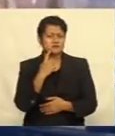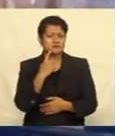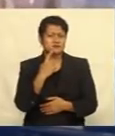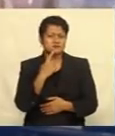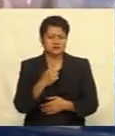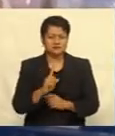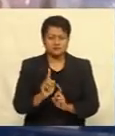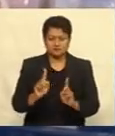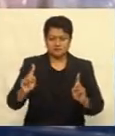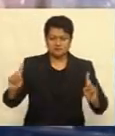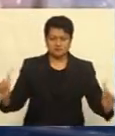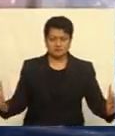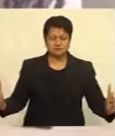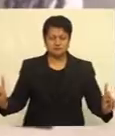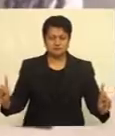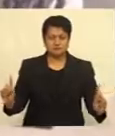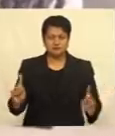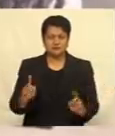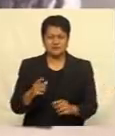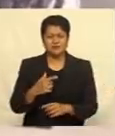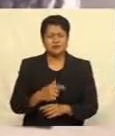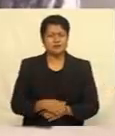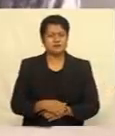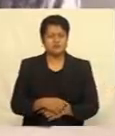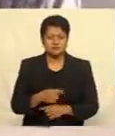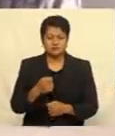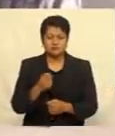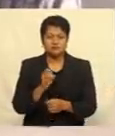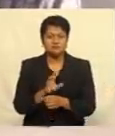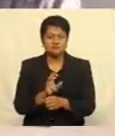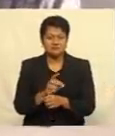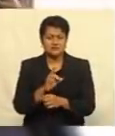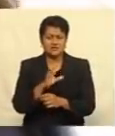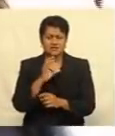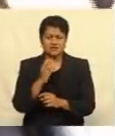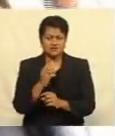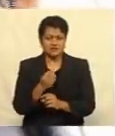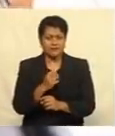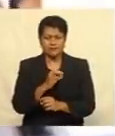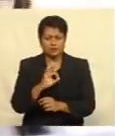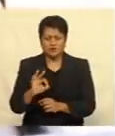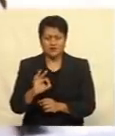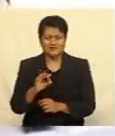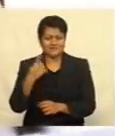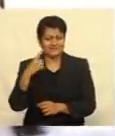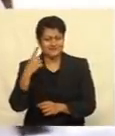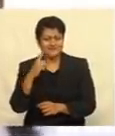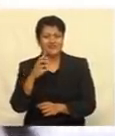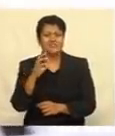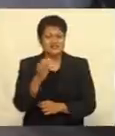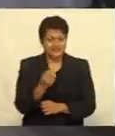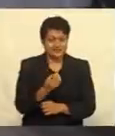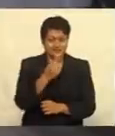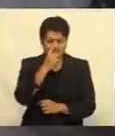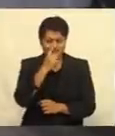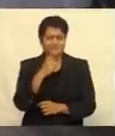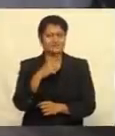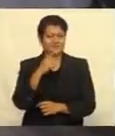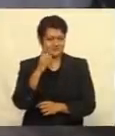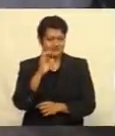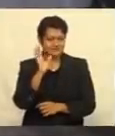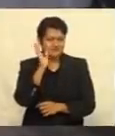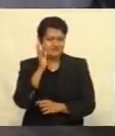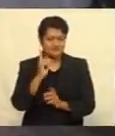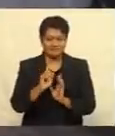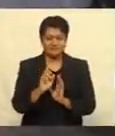distance for the save all the customers. These advisories are not falling on deaf ears, as supermarkets across the capital city